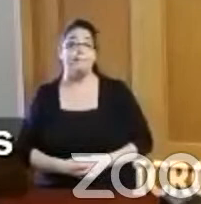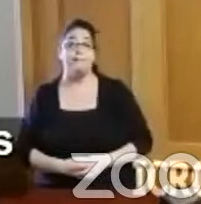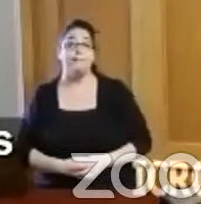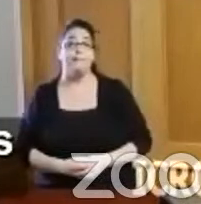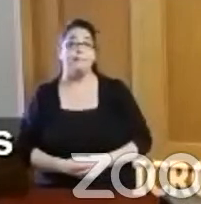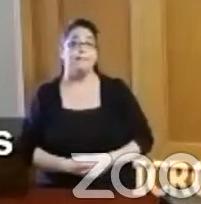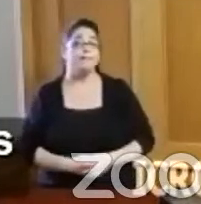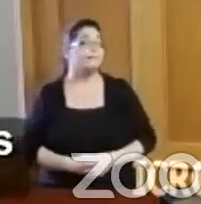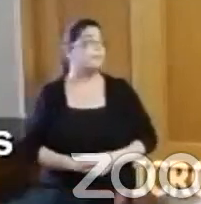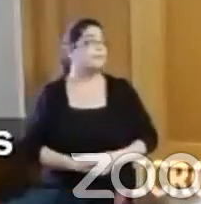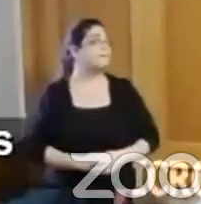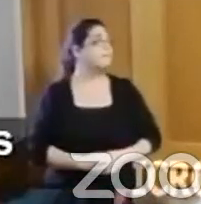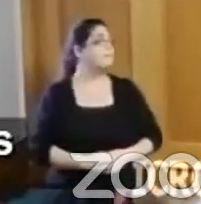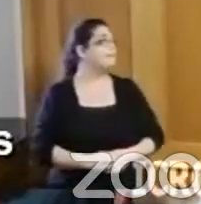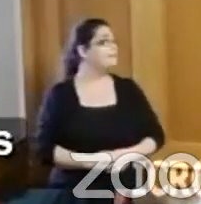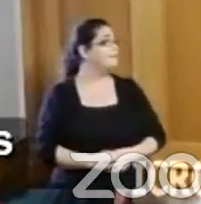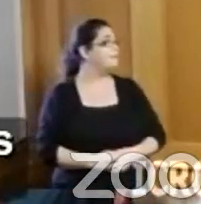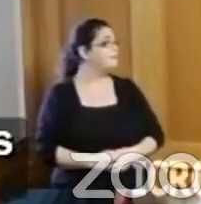minute.